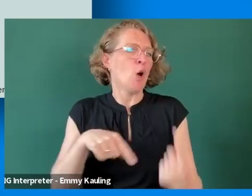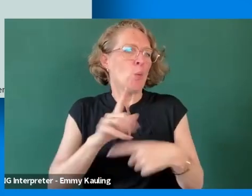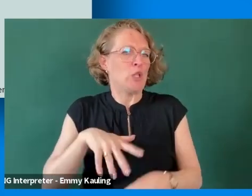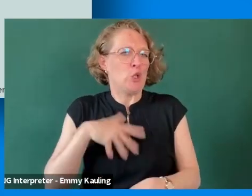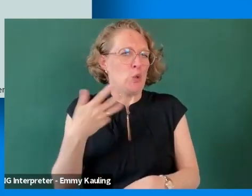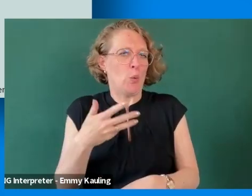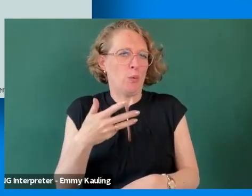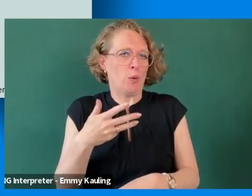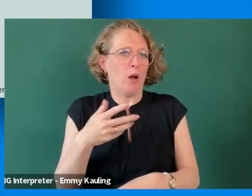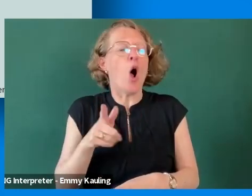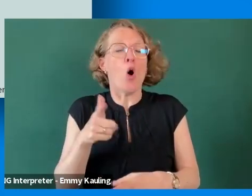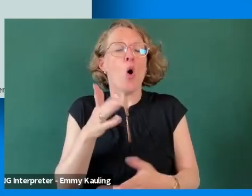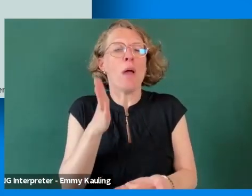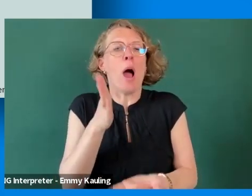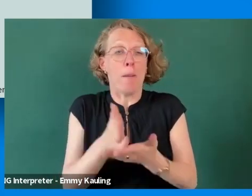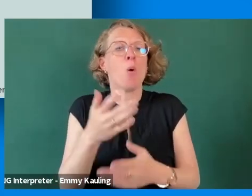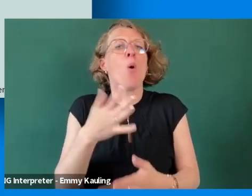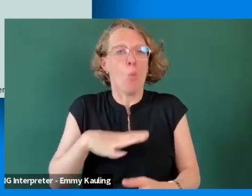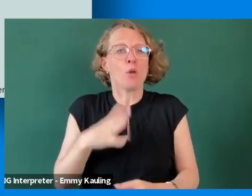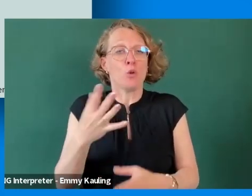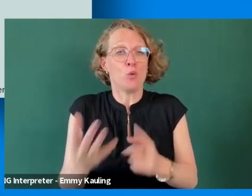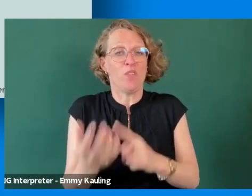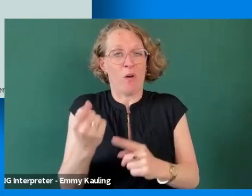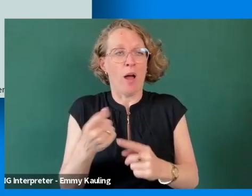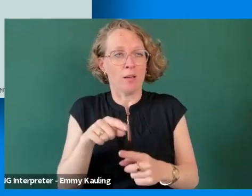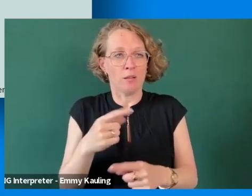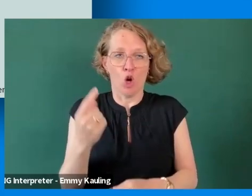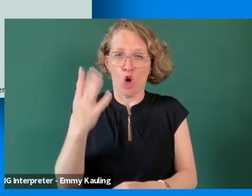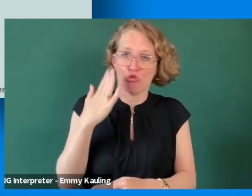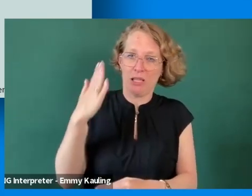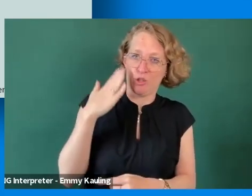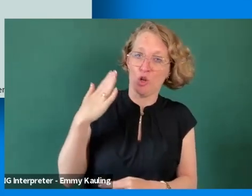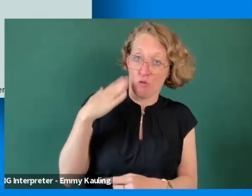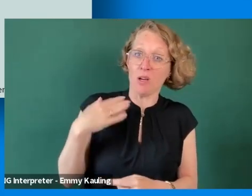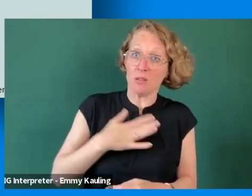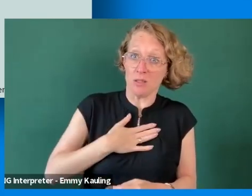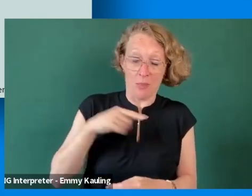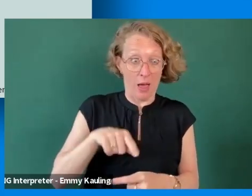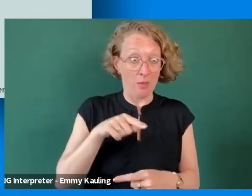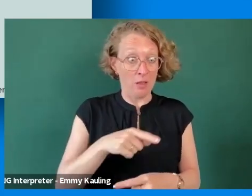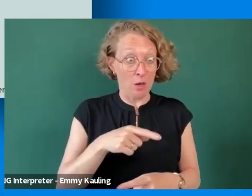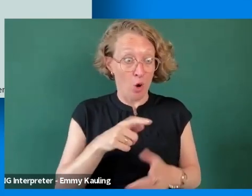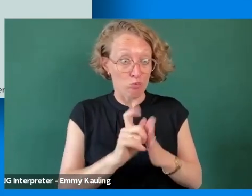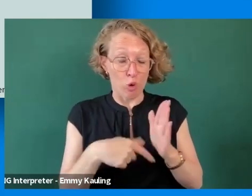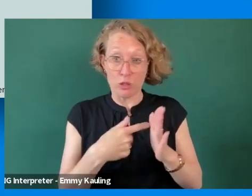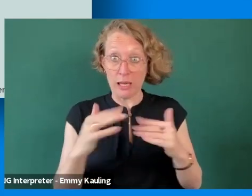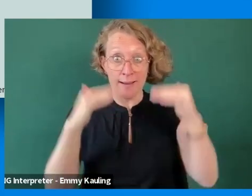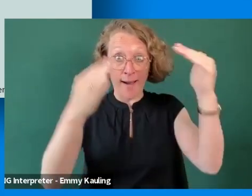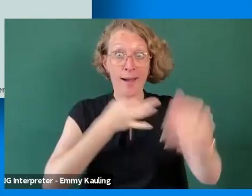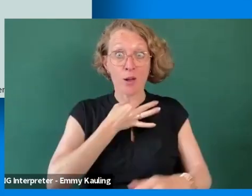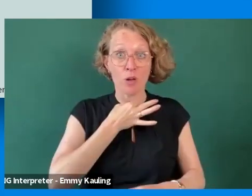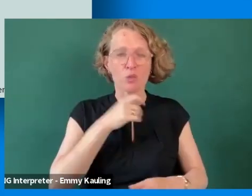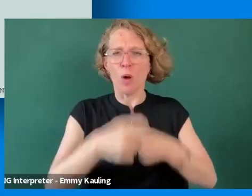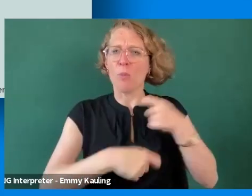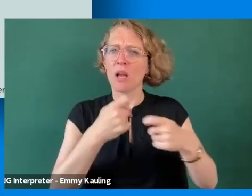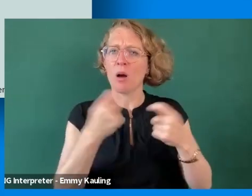find, but because we do want to find some reassurance somewhere that this high risk project is going to be successful, right? So